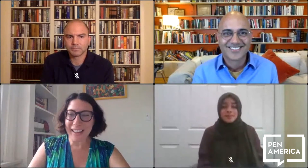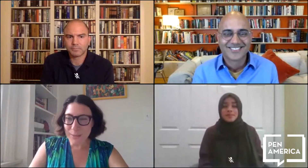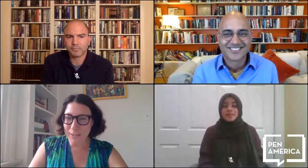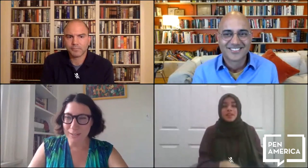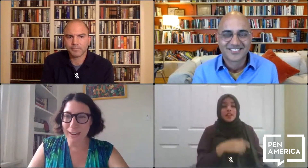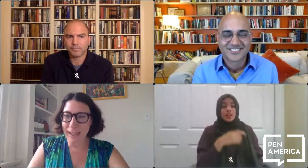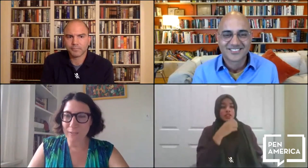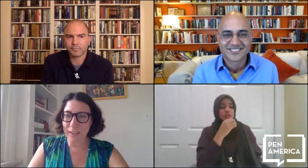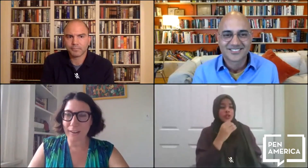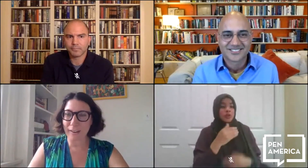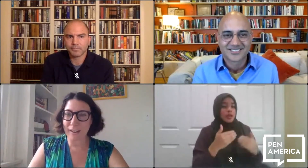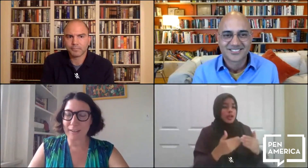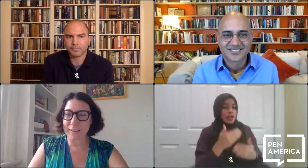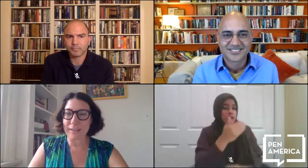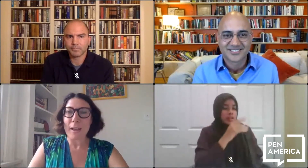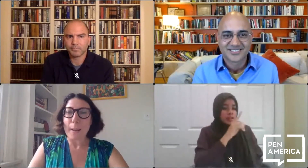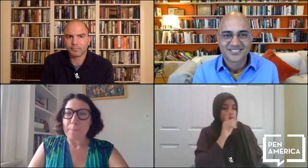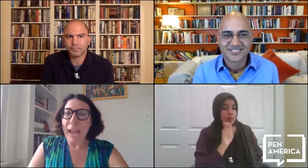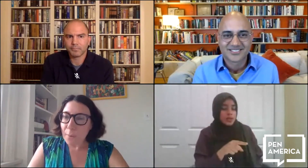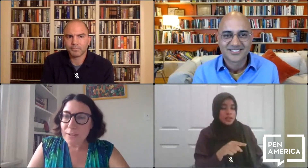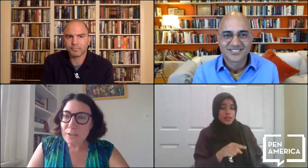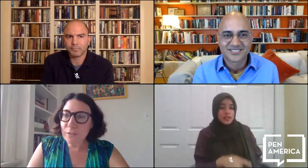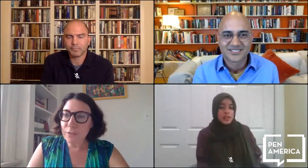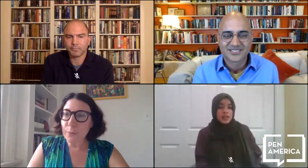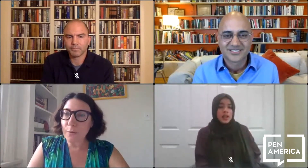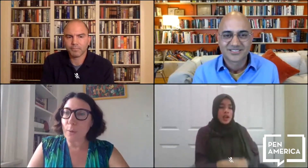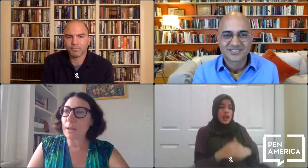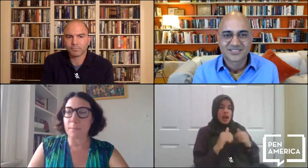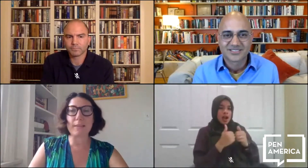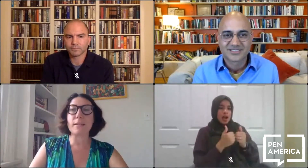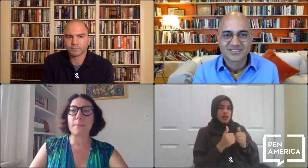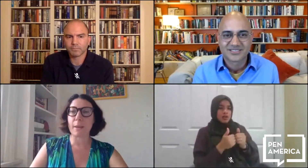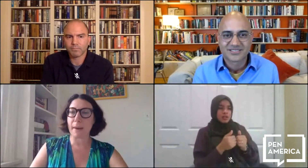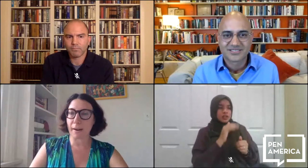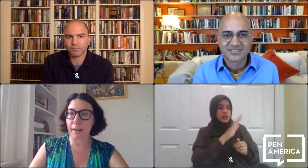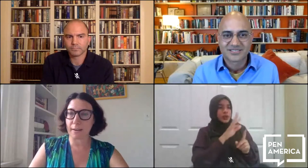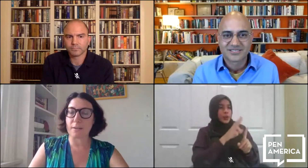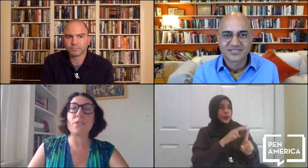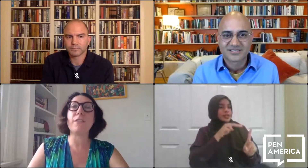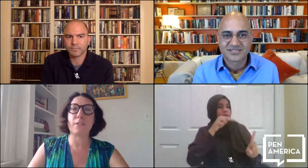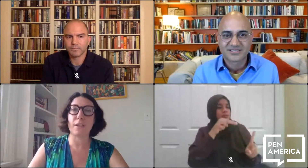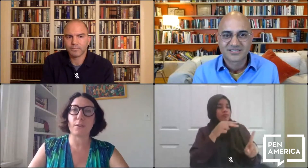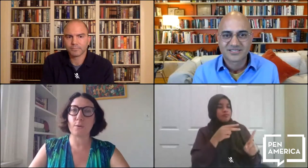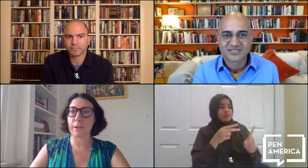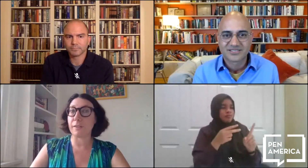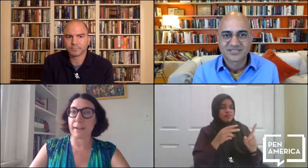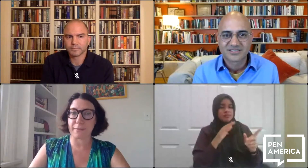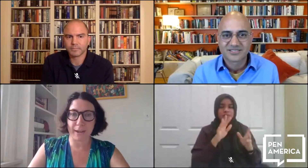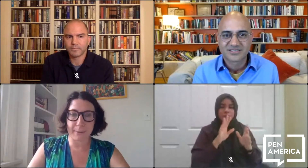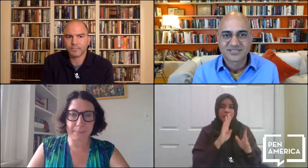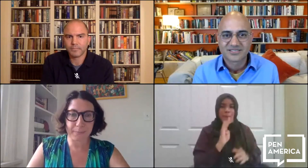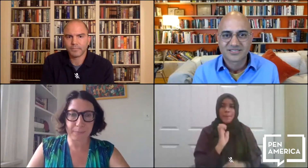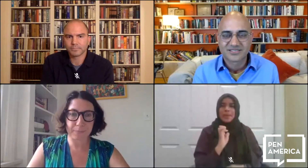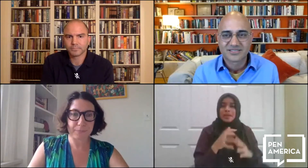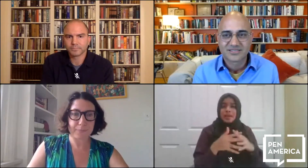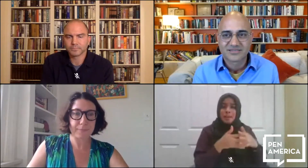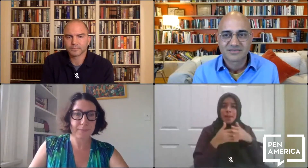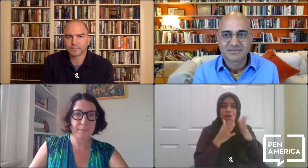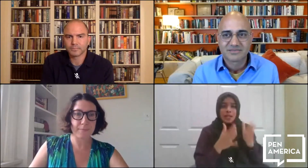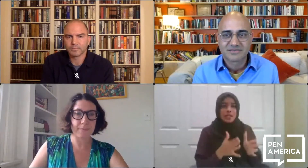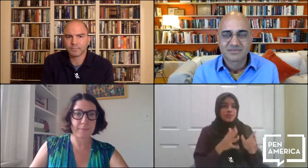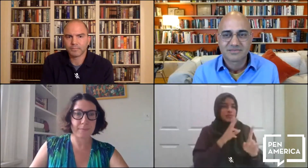The next question I have here is, how has your view of what it means to be American shifted over your lifetime?